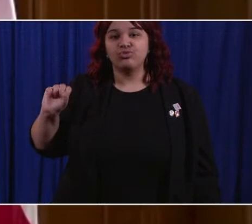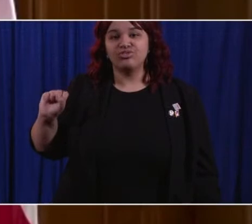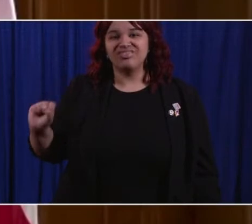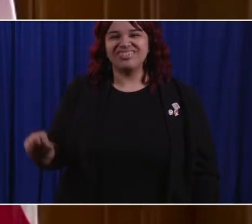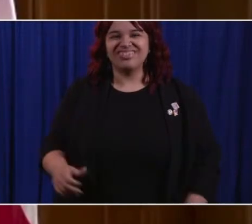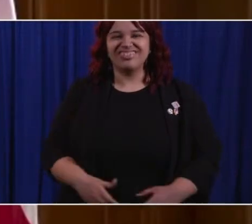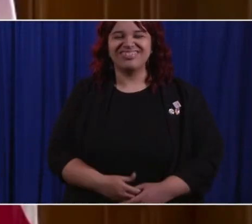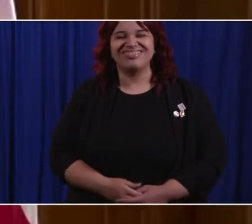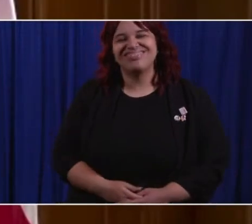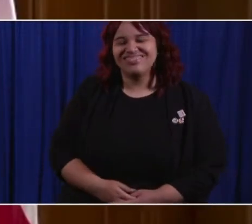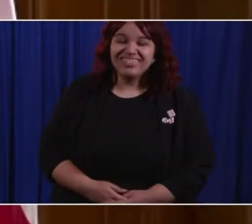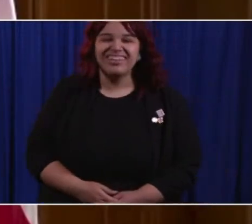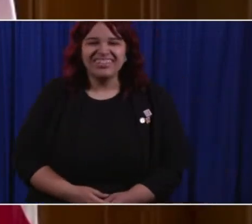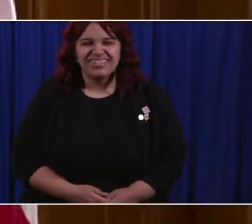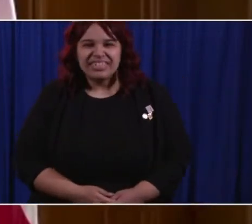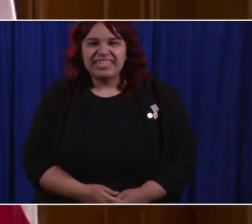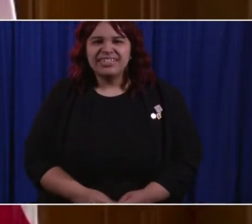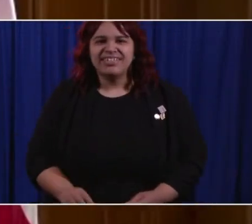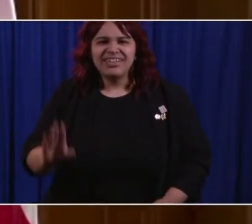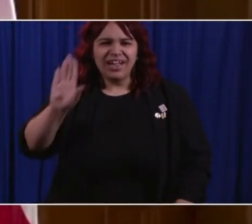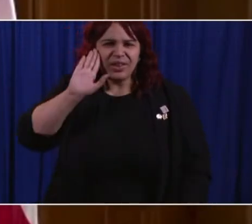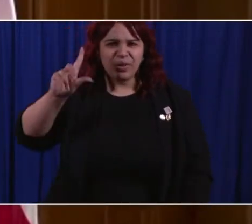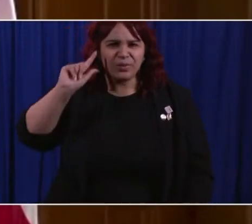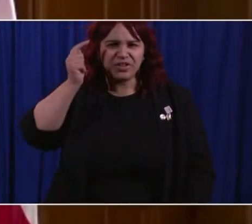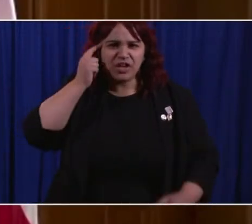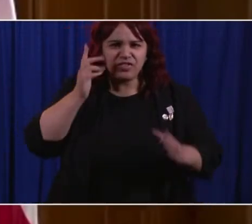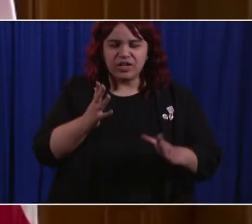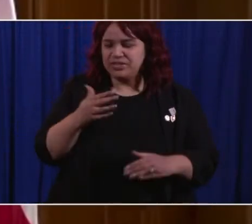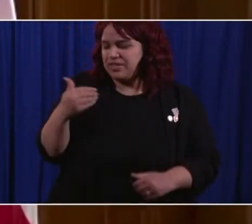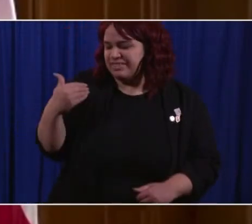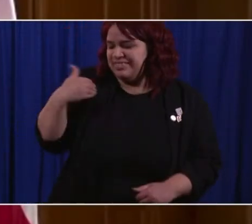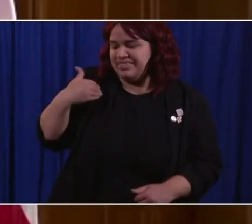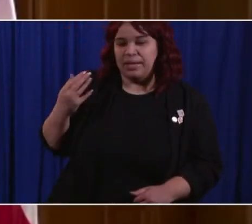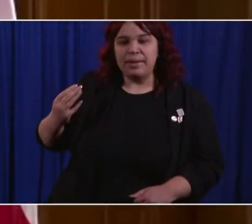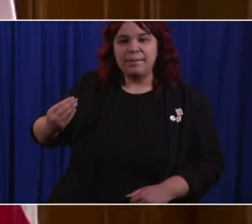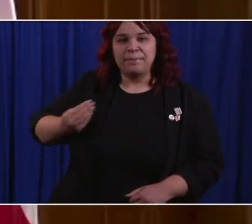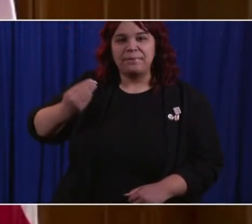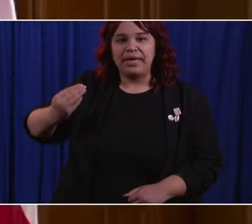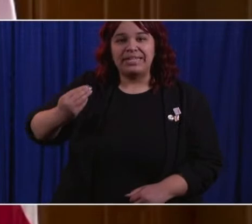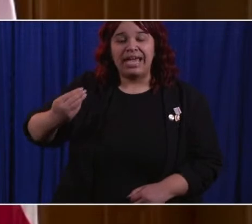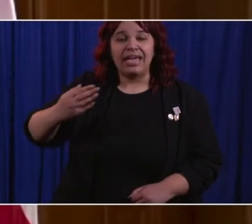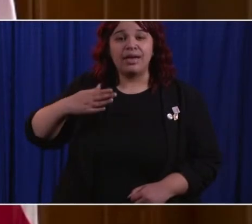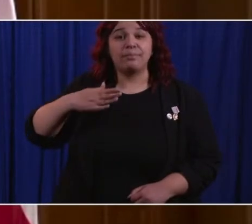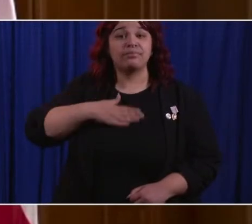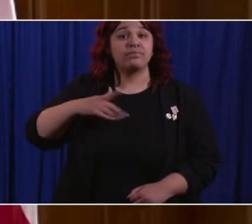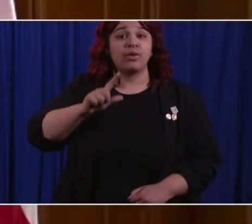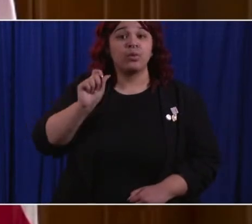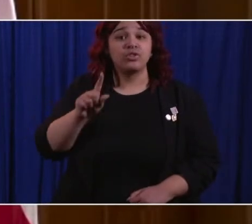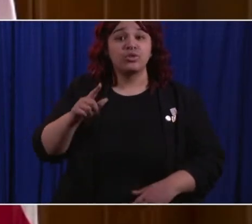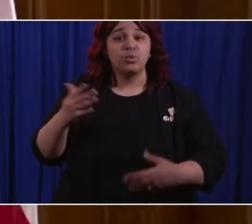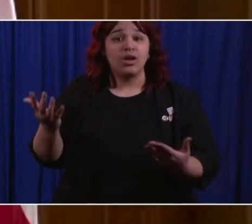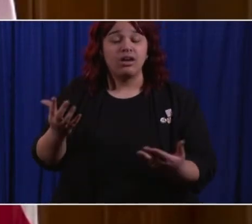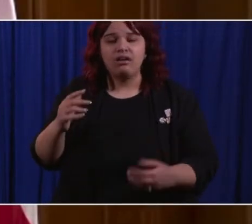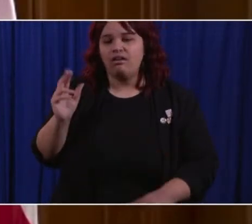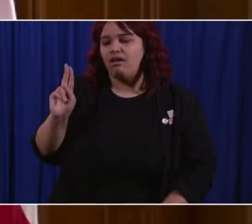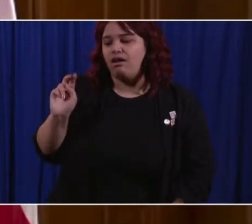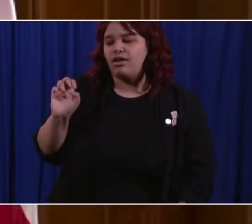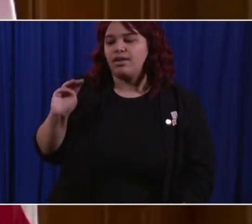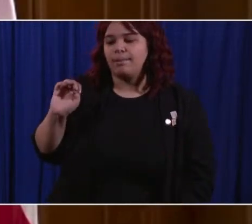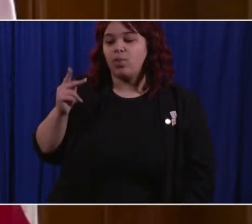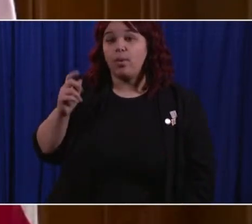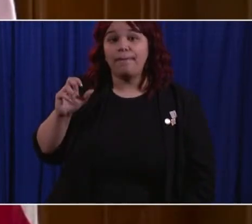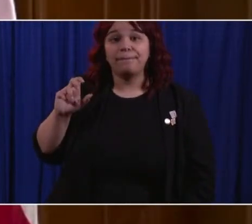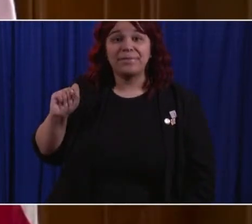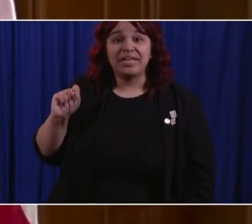Thank you for taking the question, Governor. This is actually a follow-up to Monday's question regarding allowing people to collect unemployment benefits while not looking for